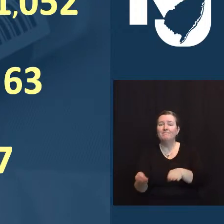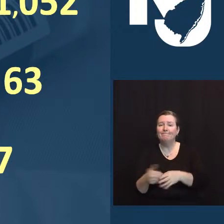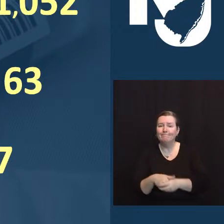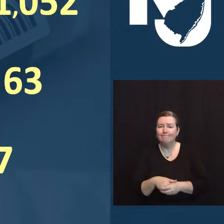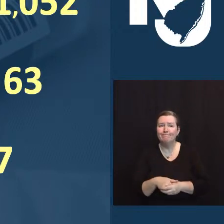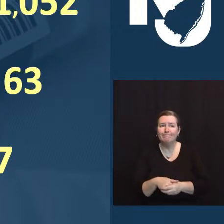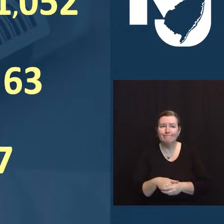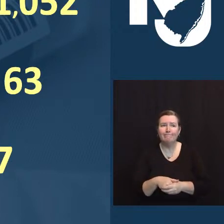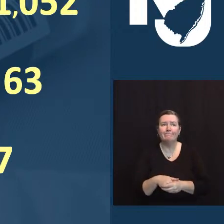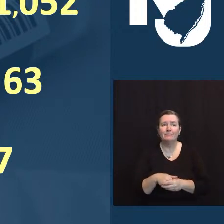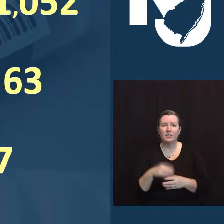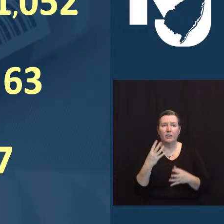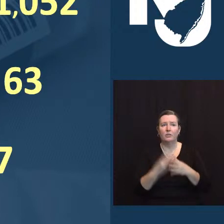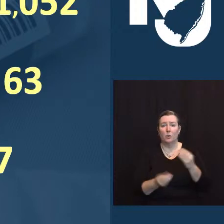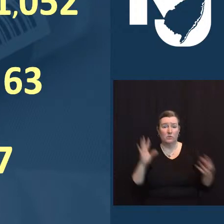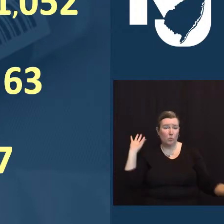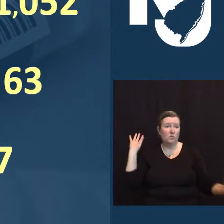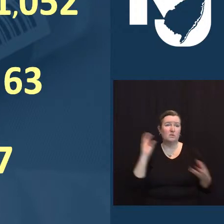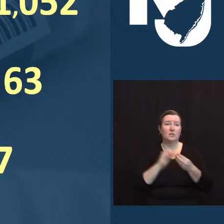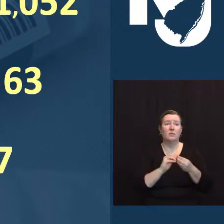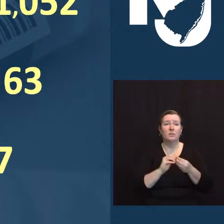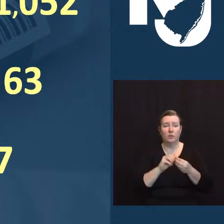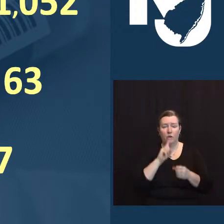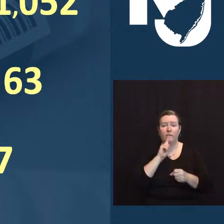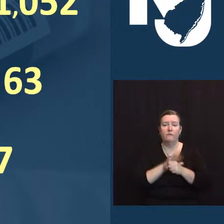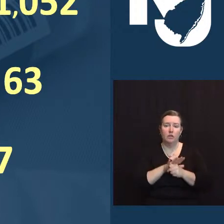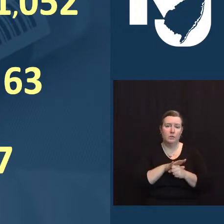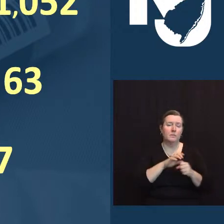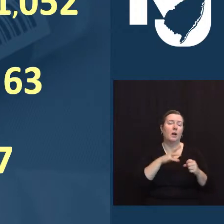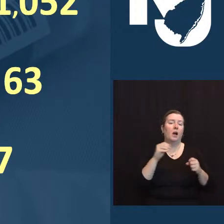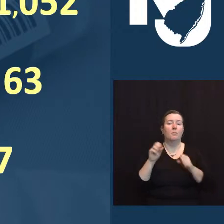of confirmed and probable deaths of